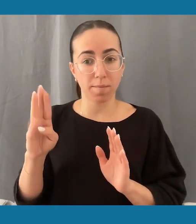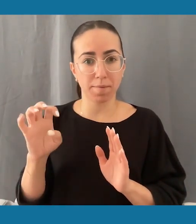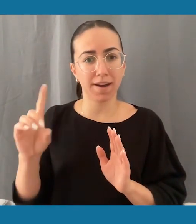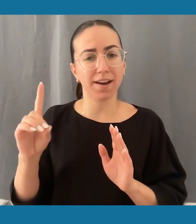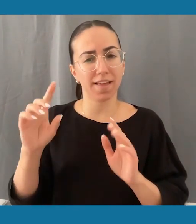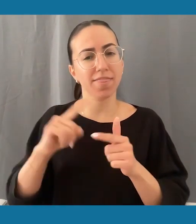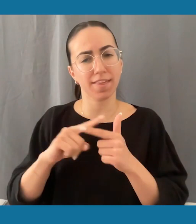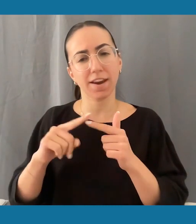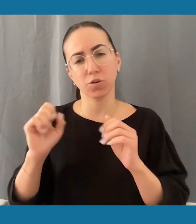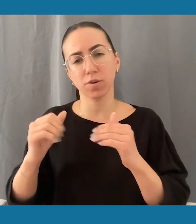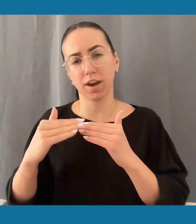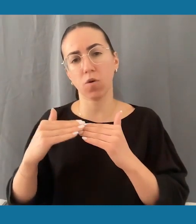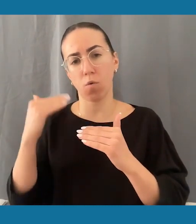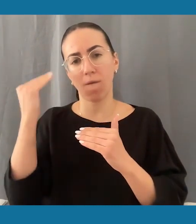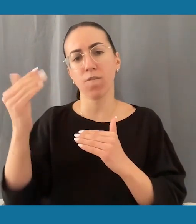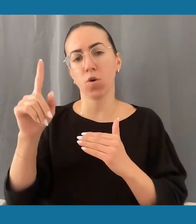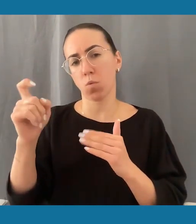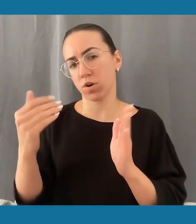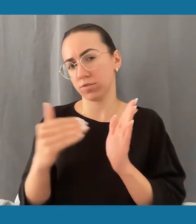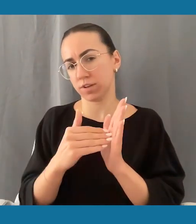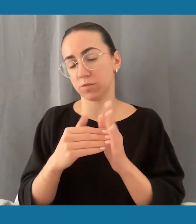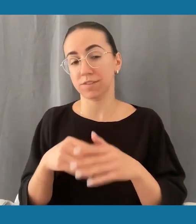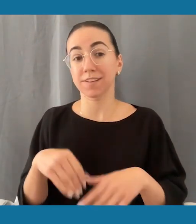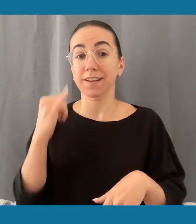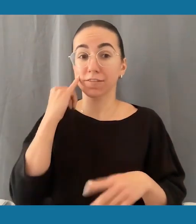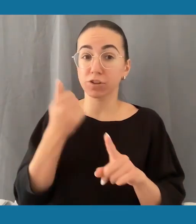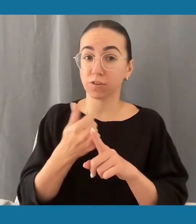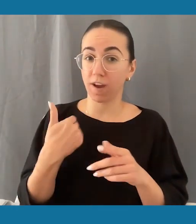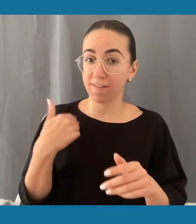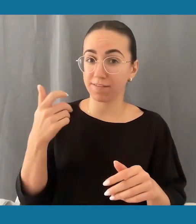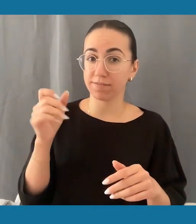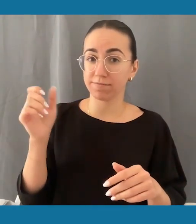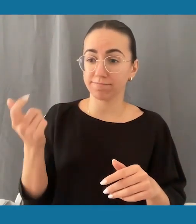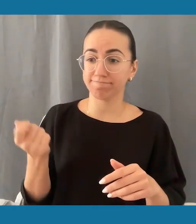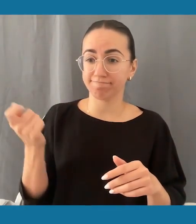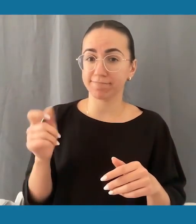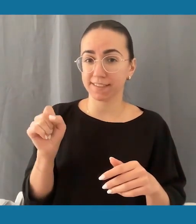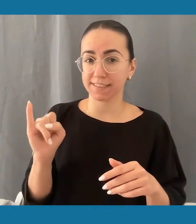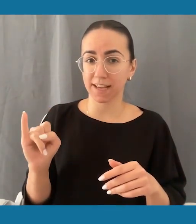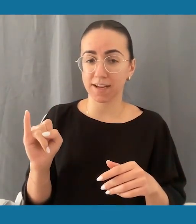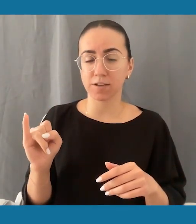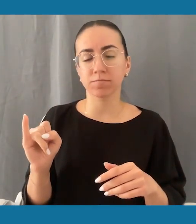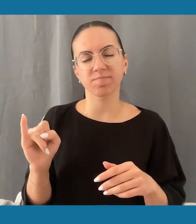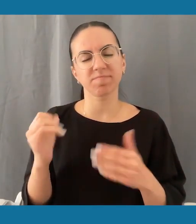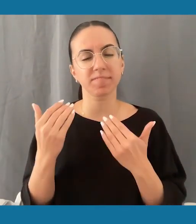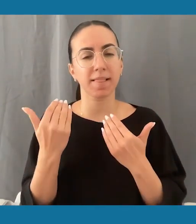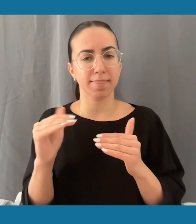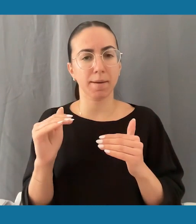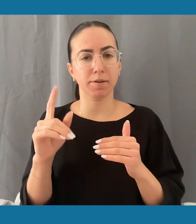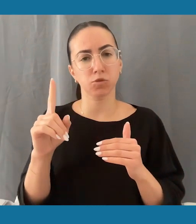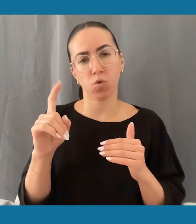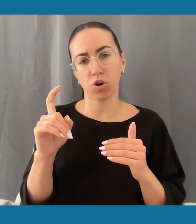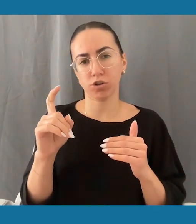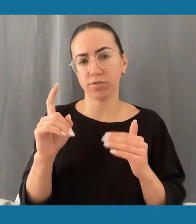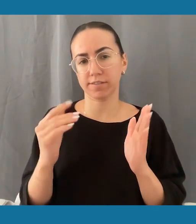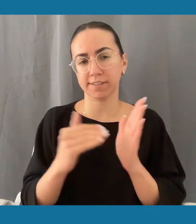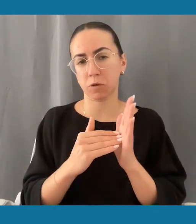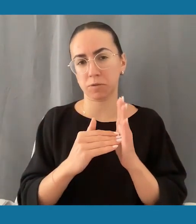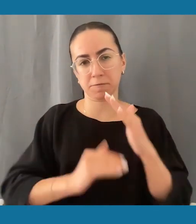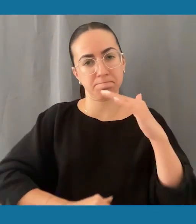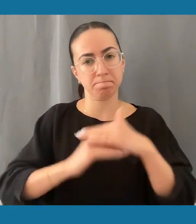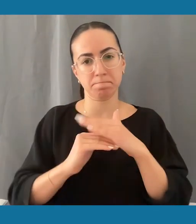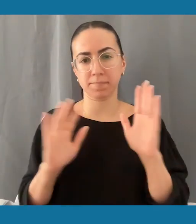$100,000. If you're on SSI, then it's going to be limited to $100,000.